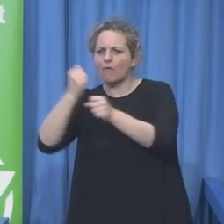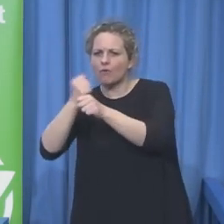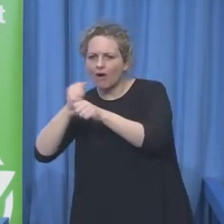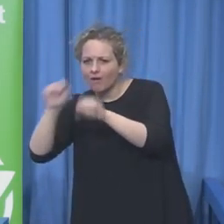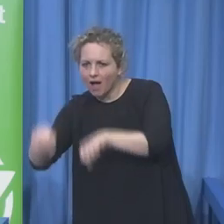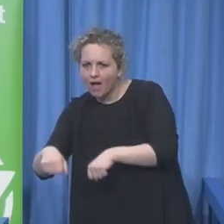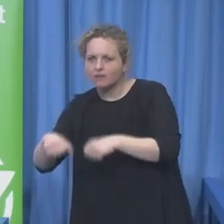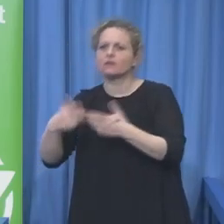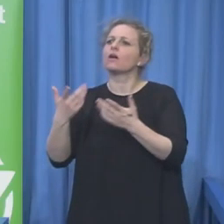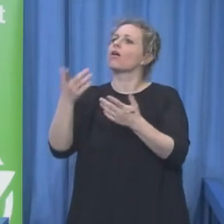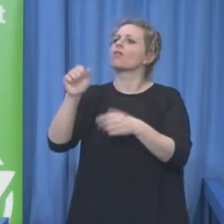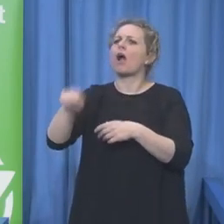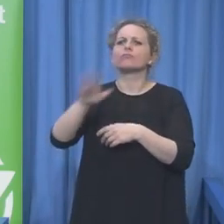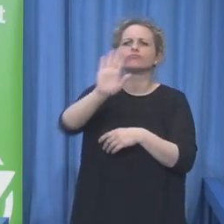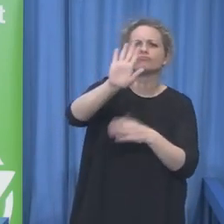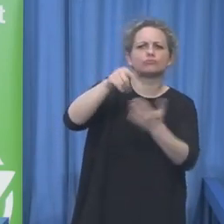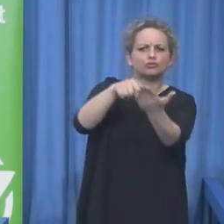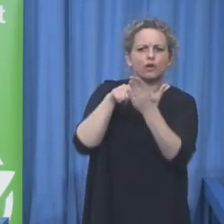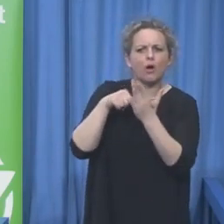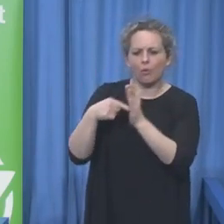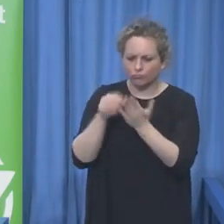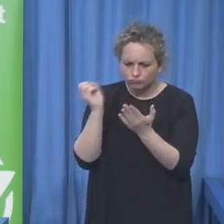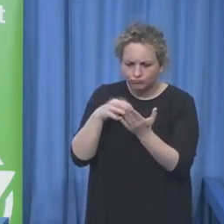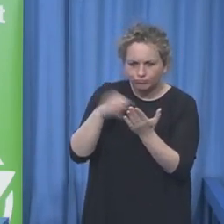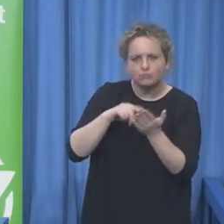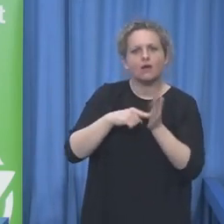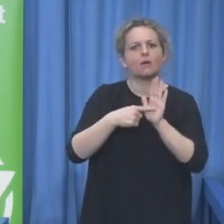thank you and thank Project Zero, and I want to